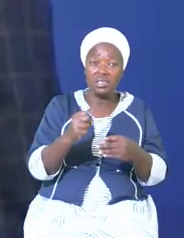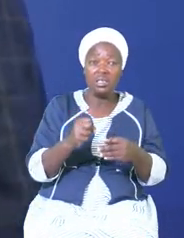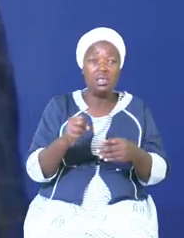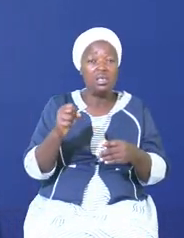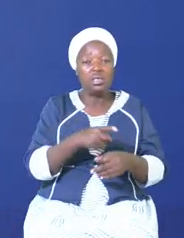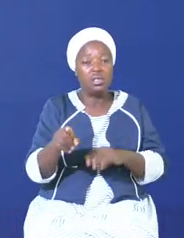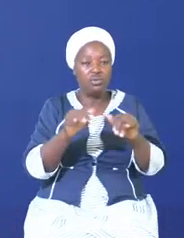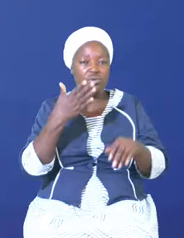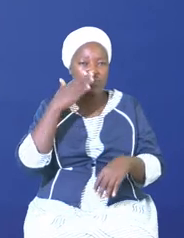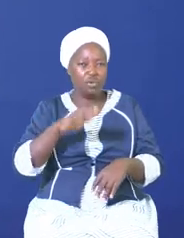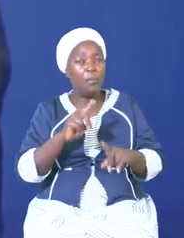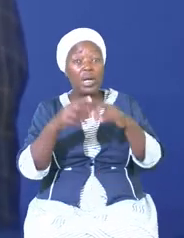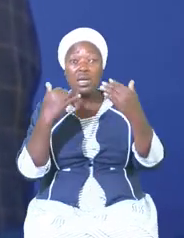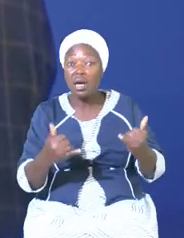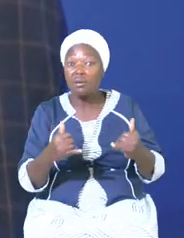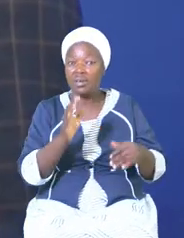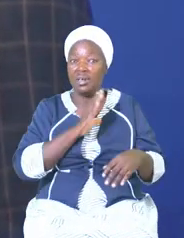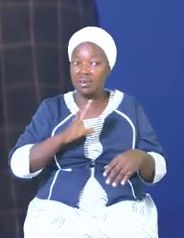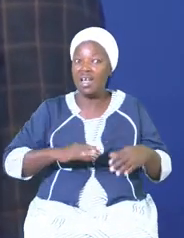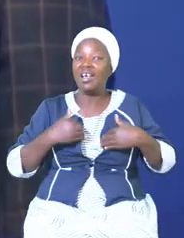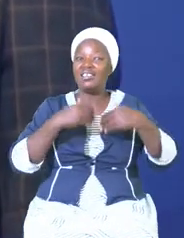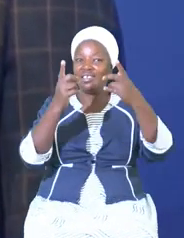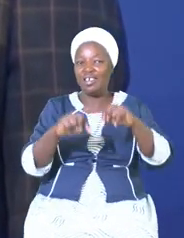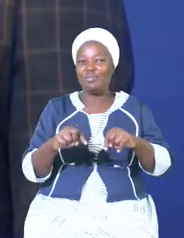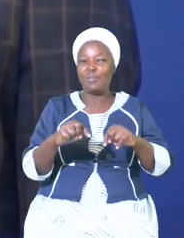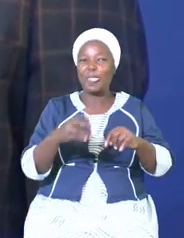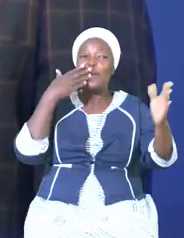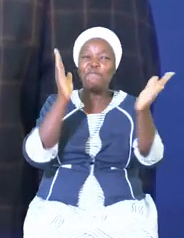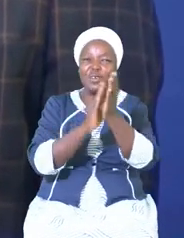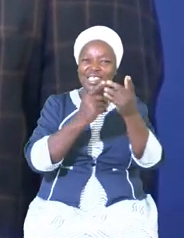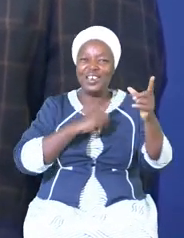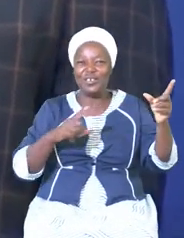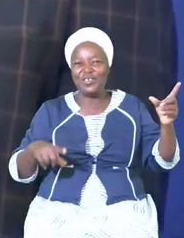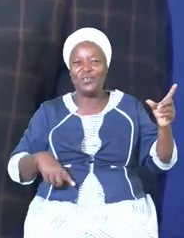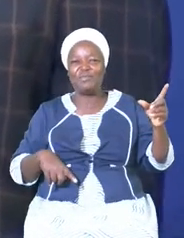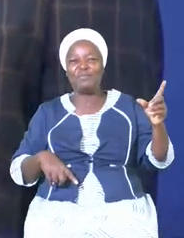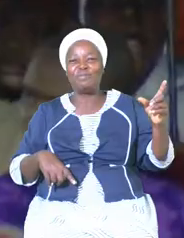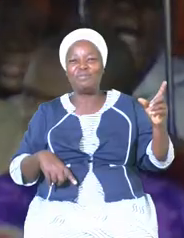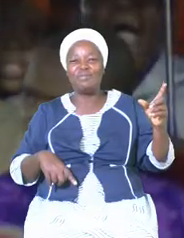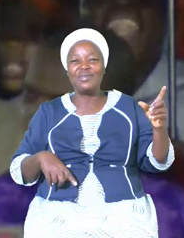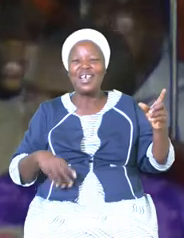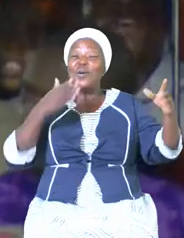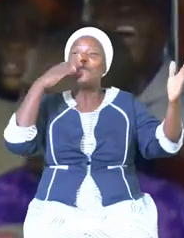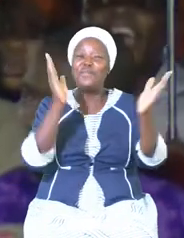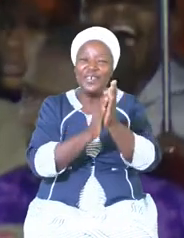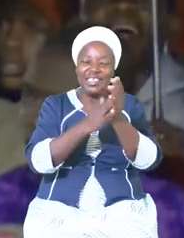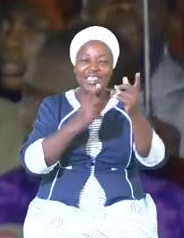now Christ has come. Praise the Lord. I said, praise the